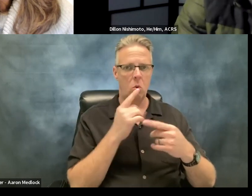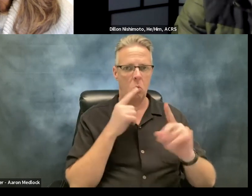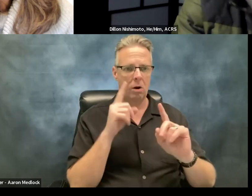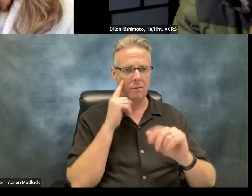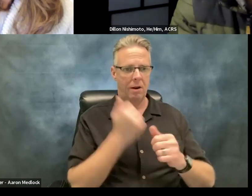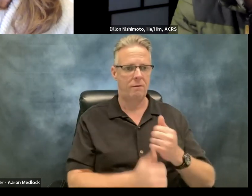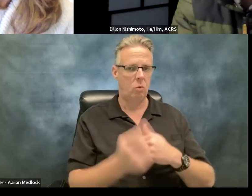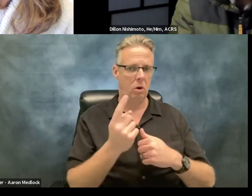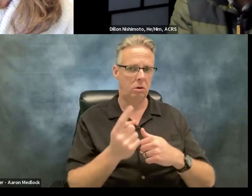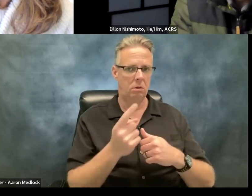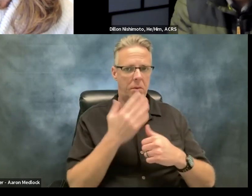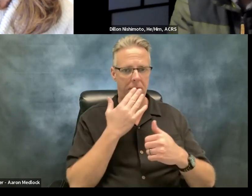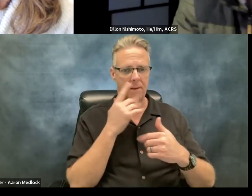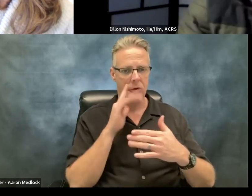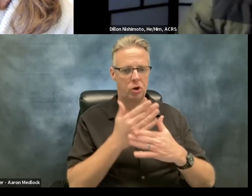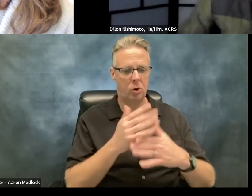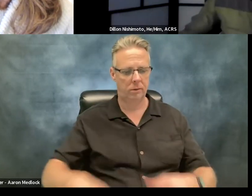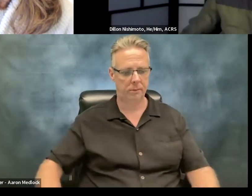it's something I'd like to share.